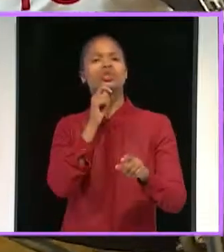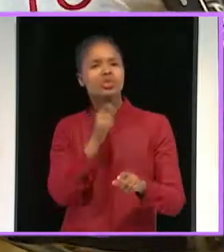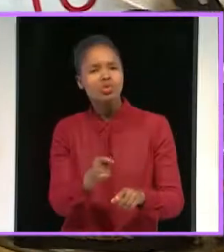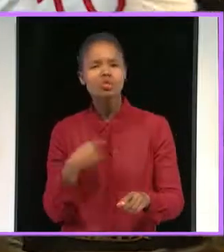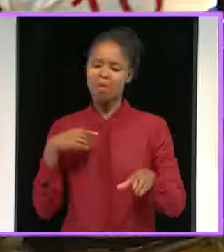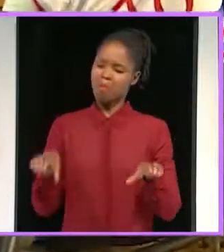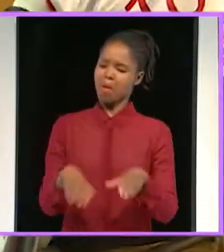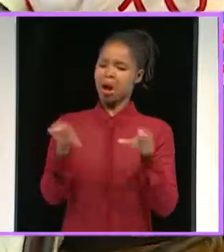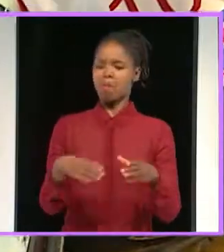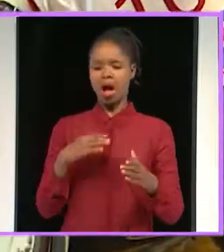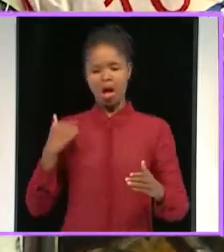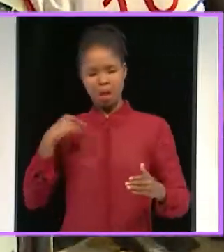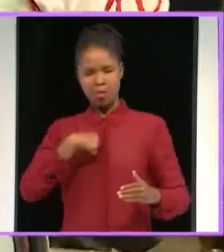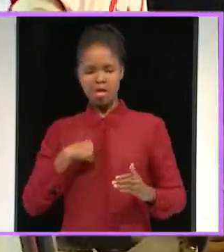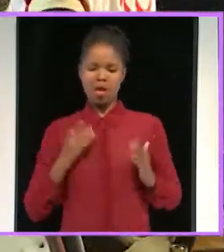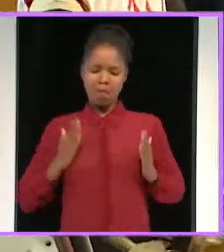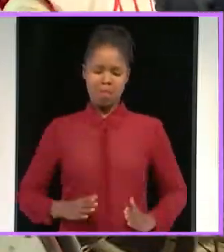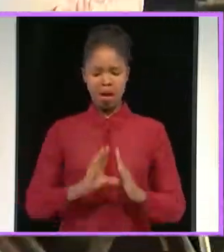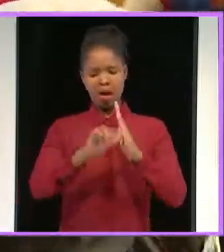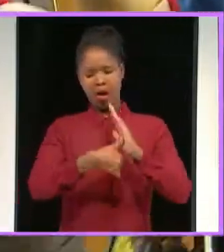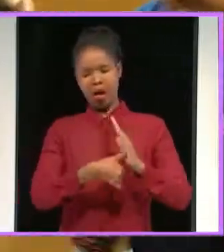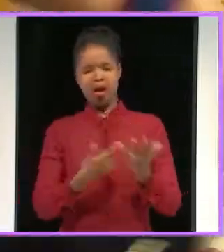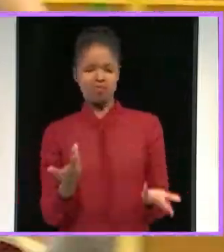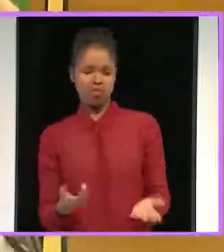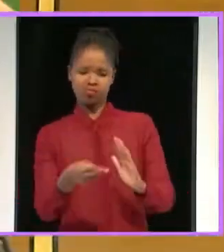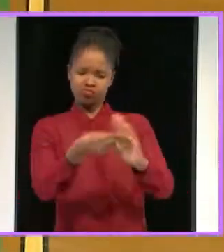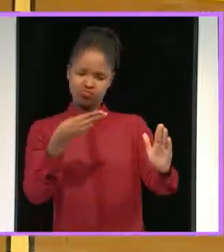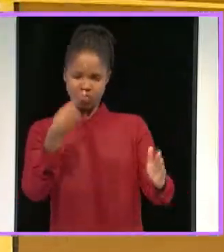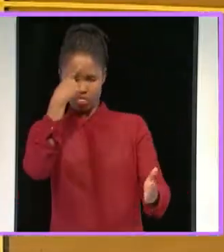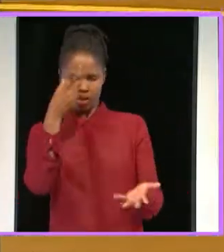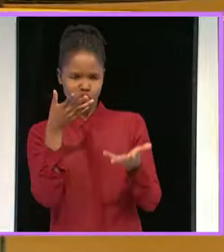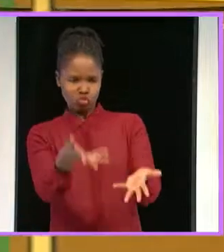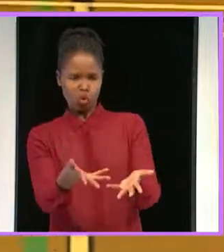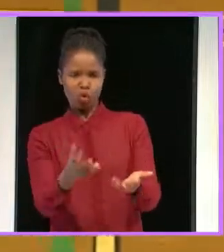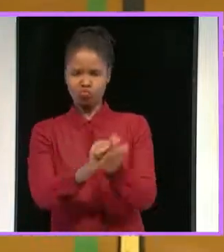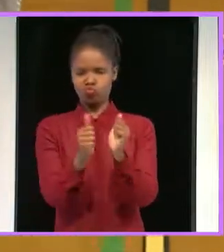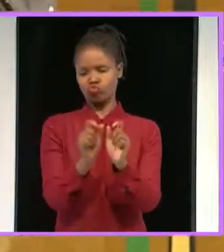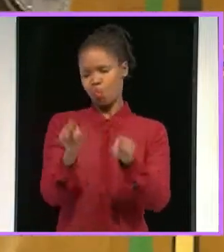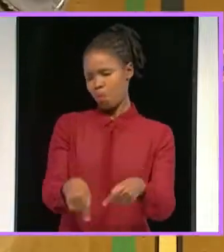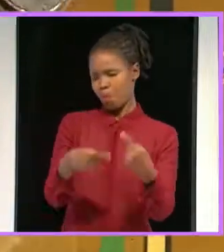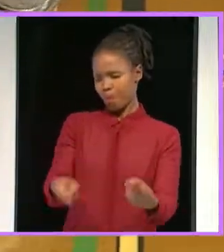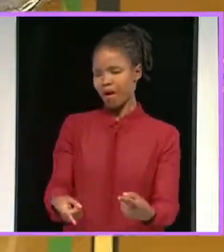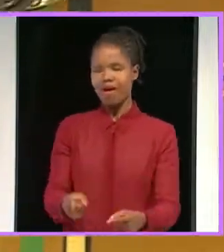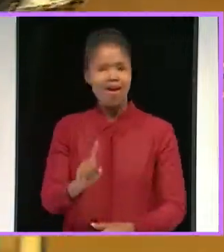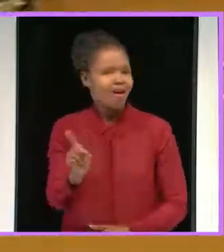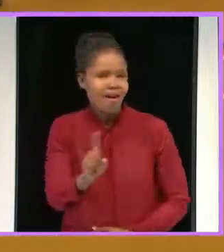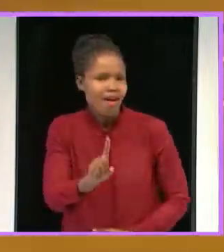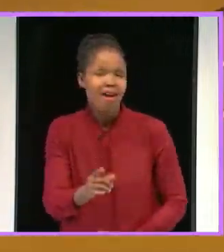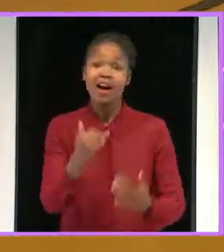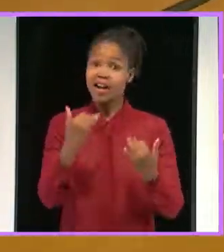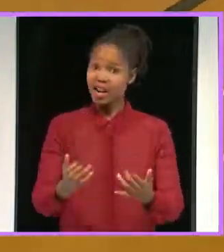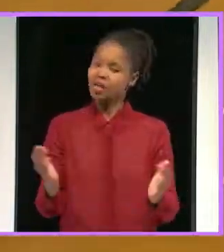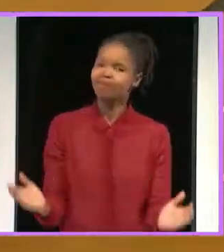be active, because they live in a stigma where the world expects them not to be active. So now that is